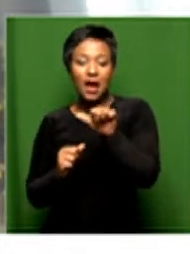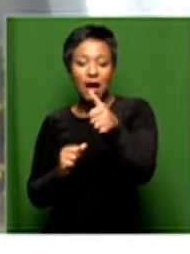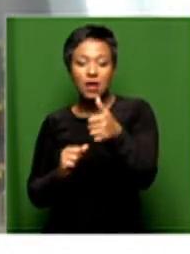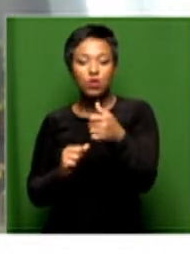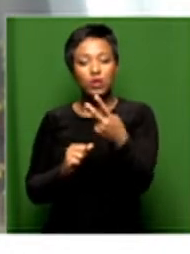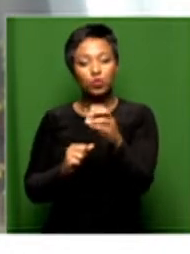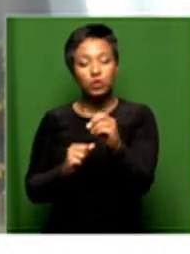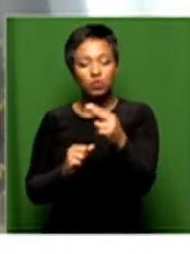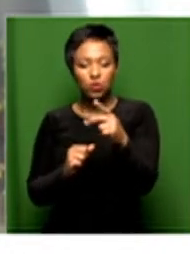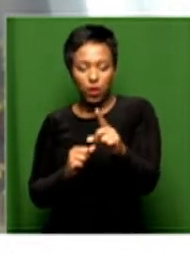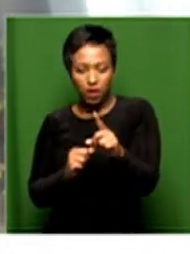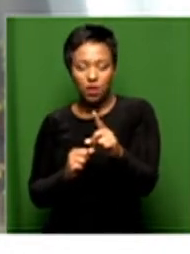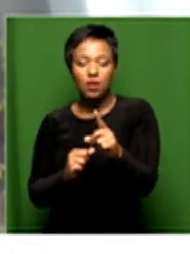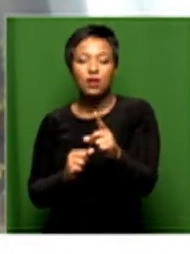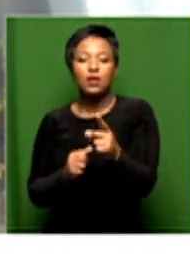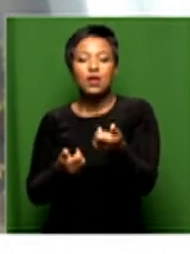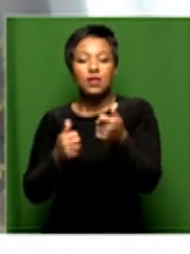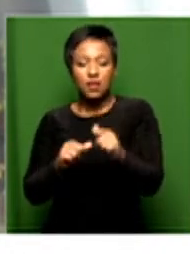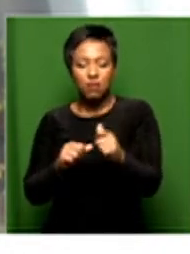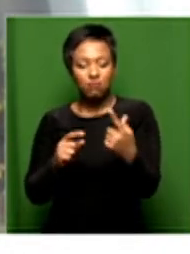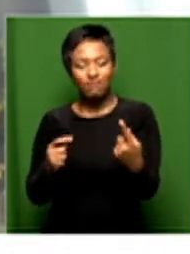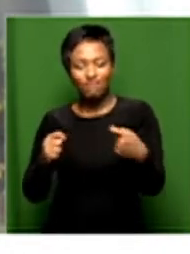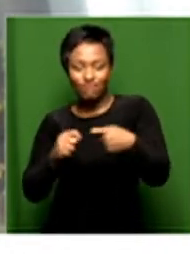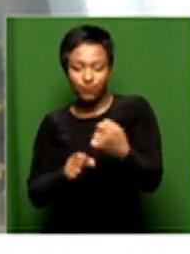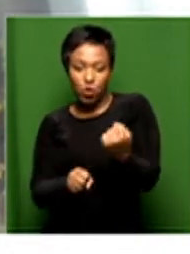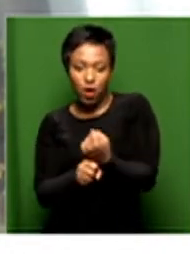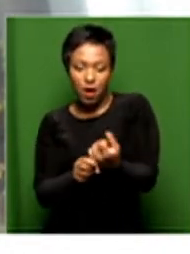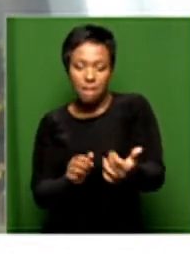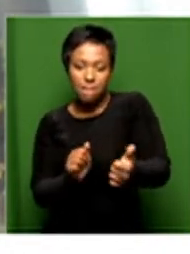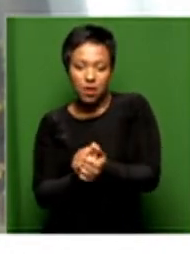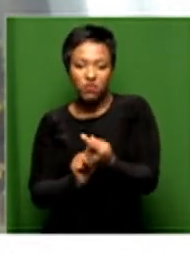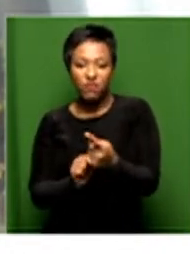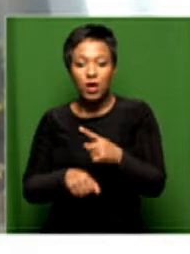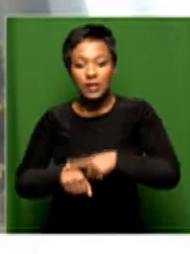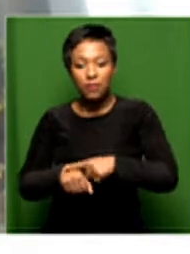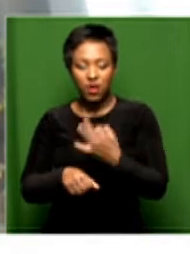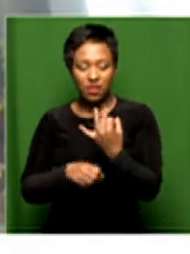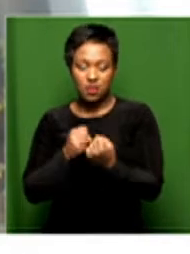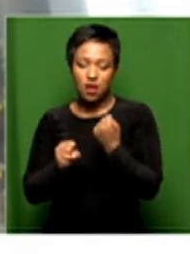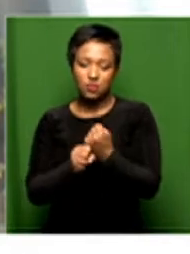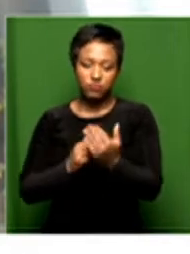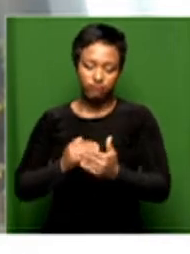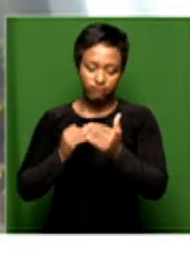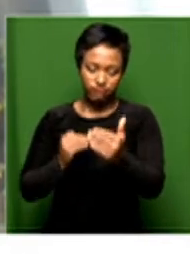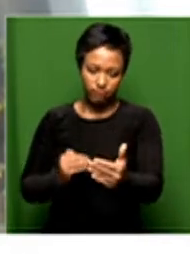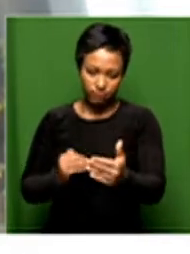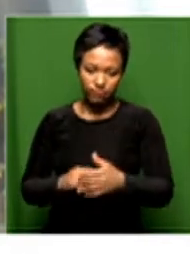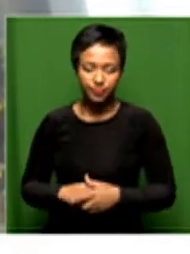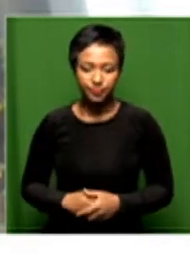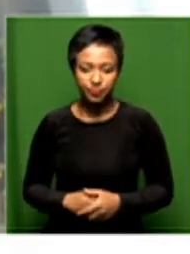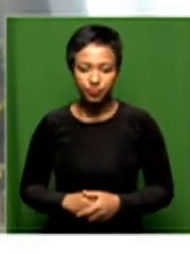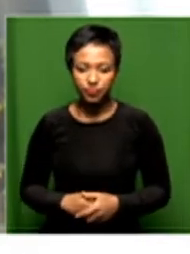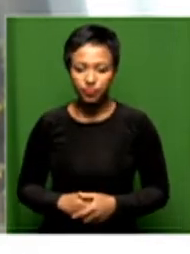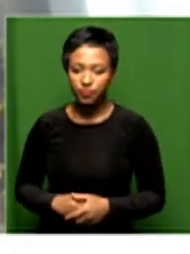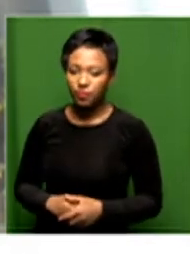over 2021. Our contribution to this partnership will be for a period of 3 years. And